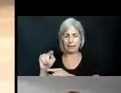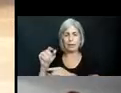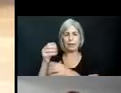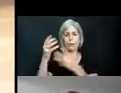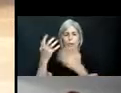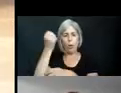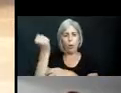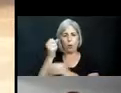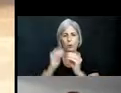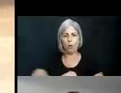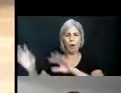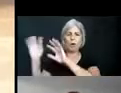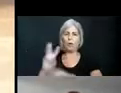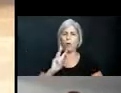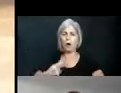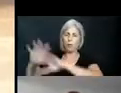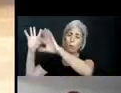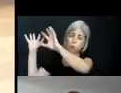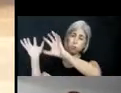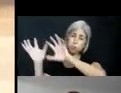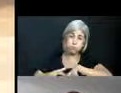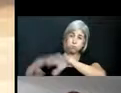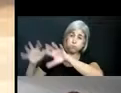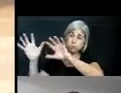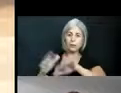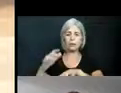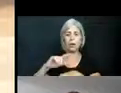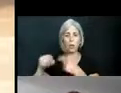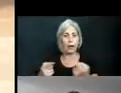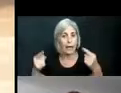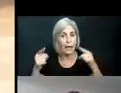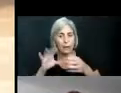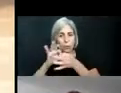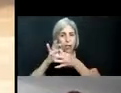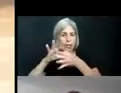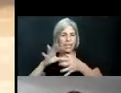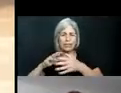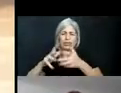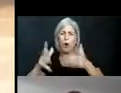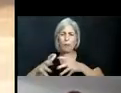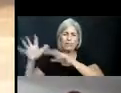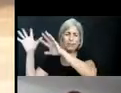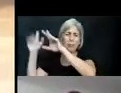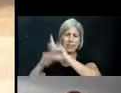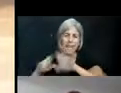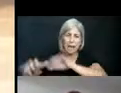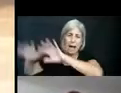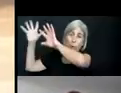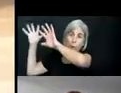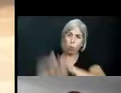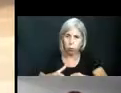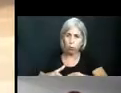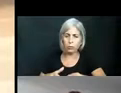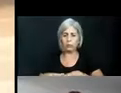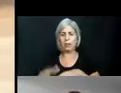when it releases the water and when it rains, it will just release a massive amount of water.